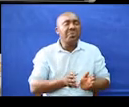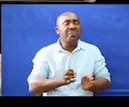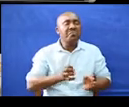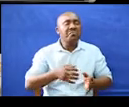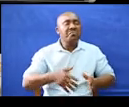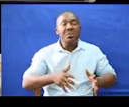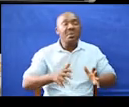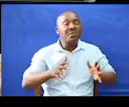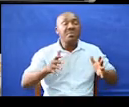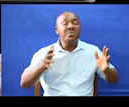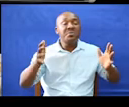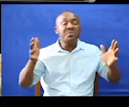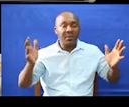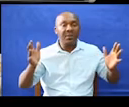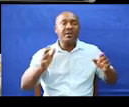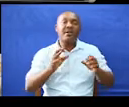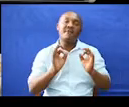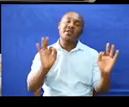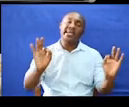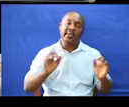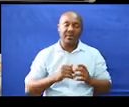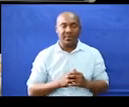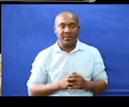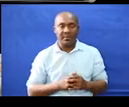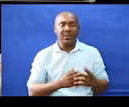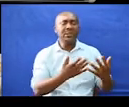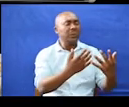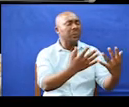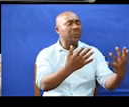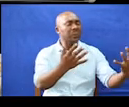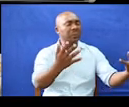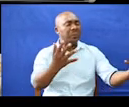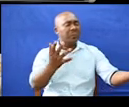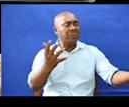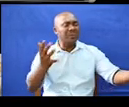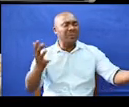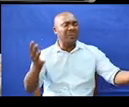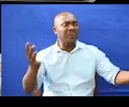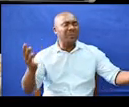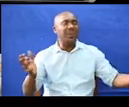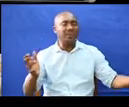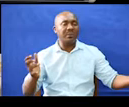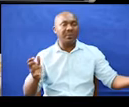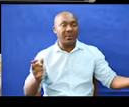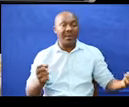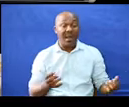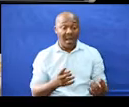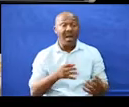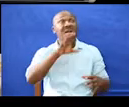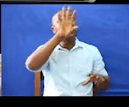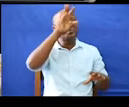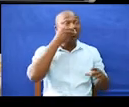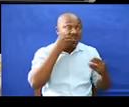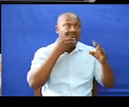reproduction led them into increase in number, and the increase in number of these